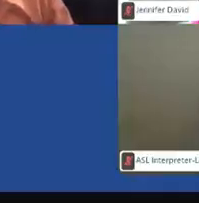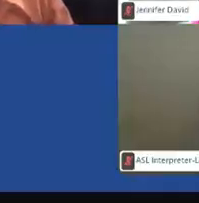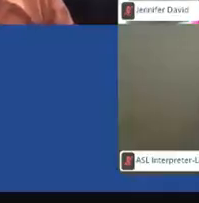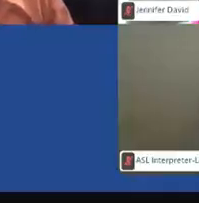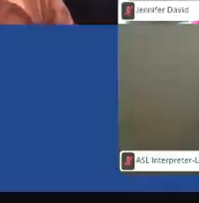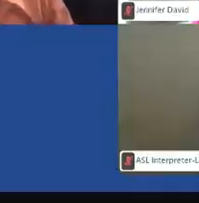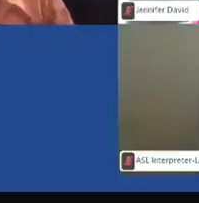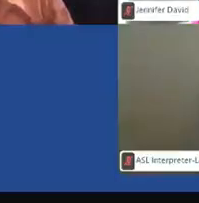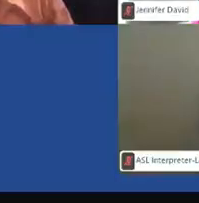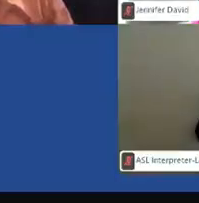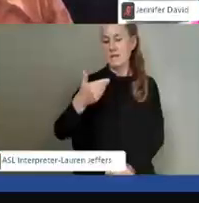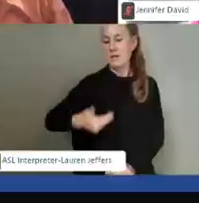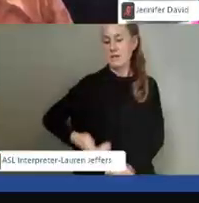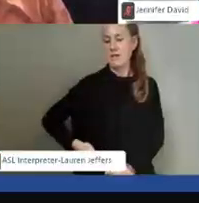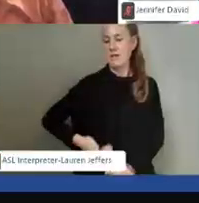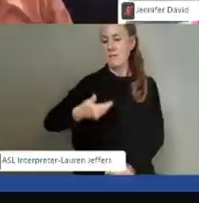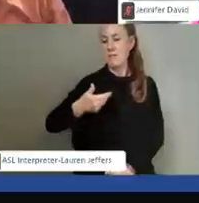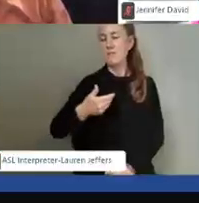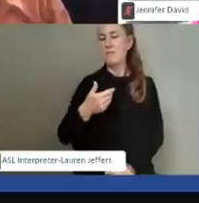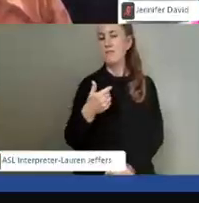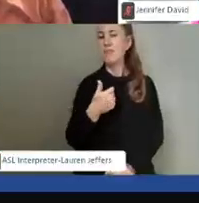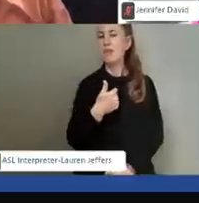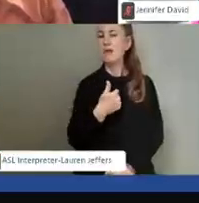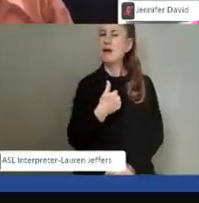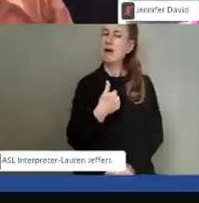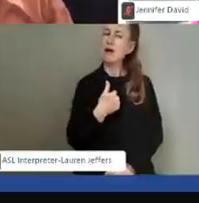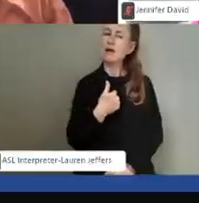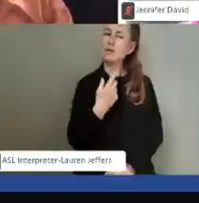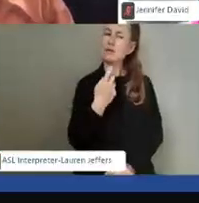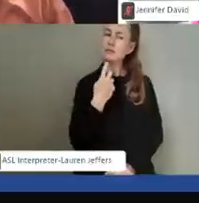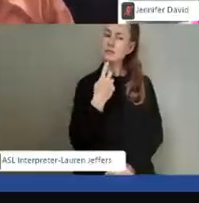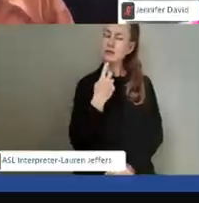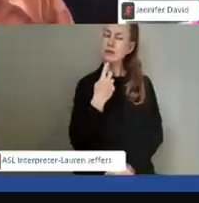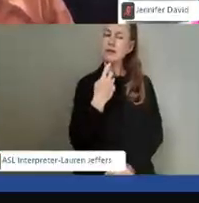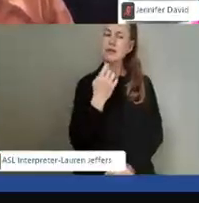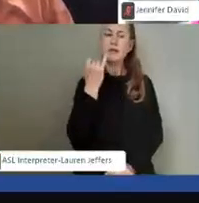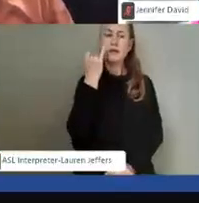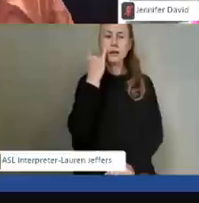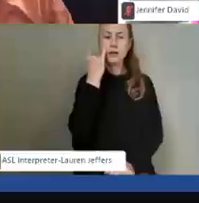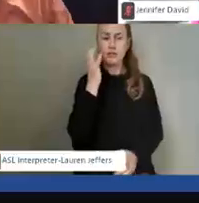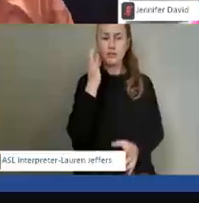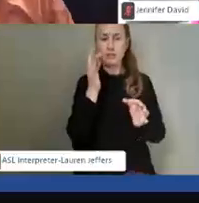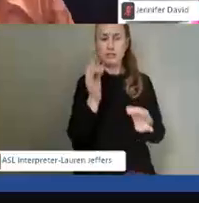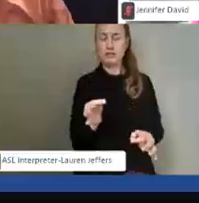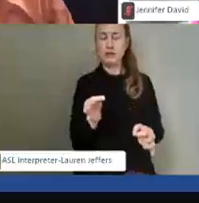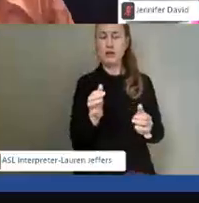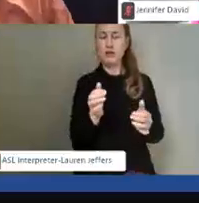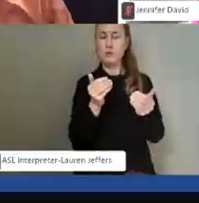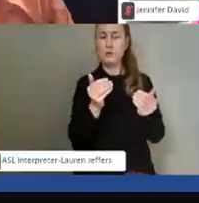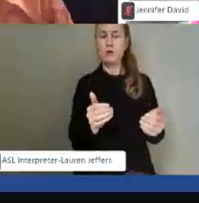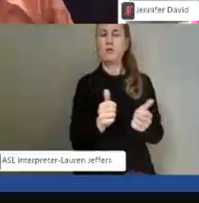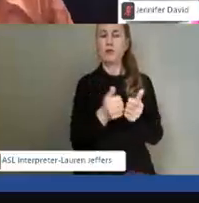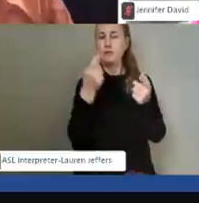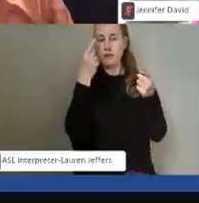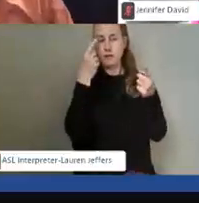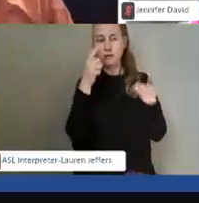This is Ann. I would just say that if we decide to do the consent agenda,